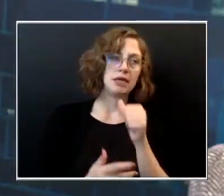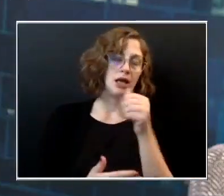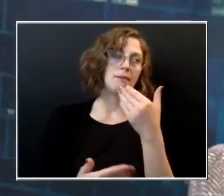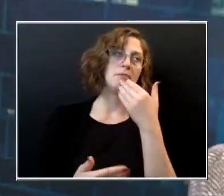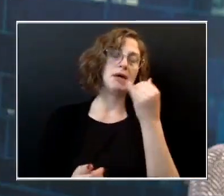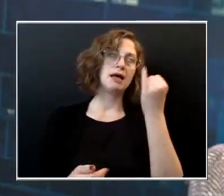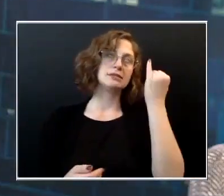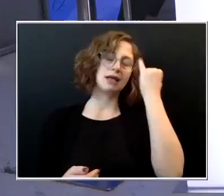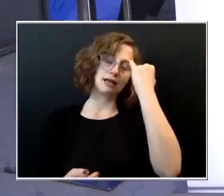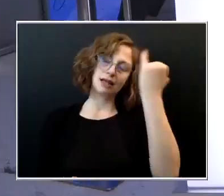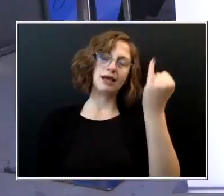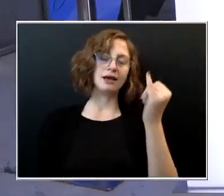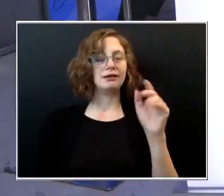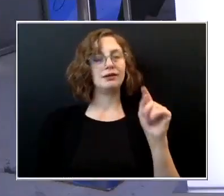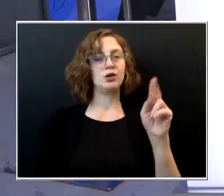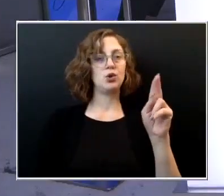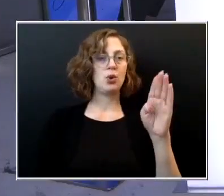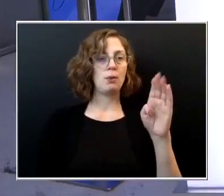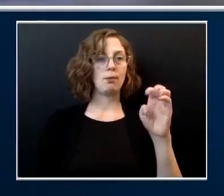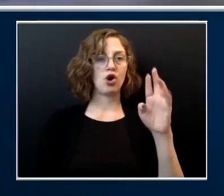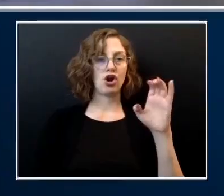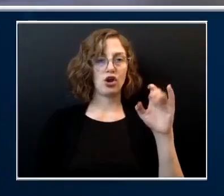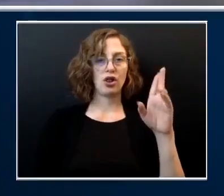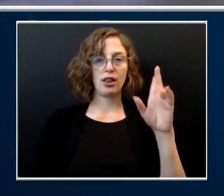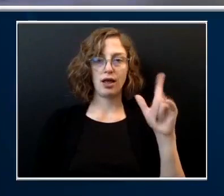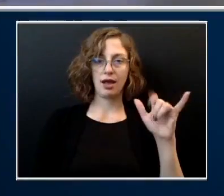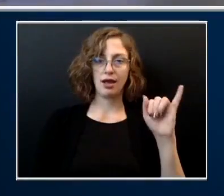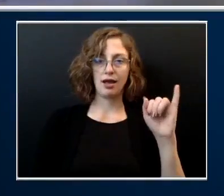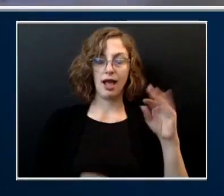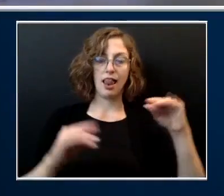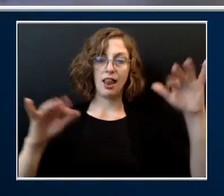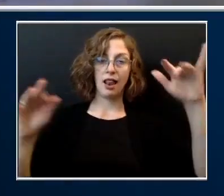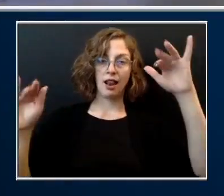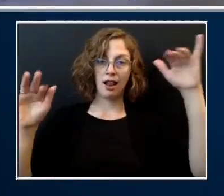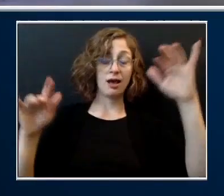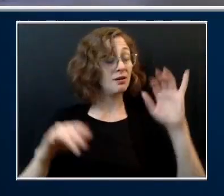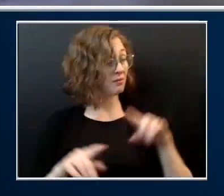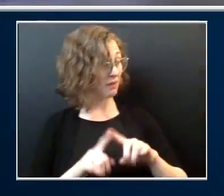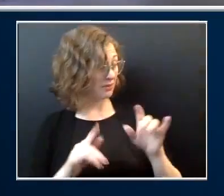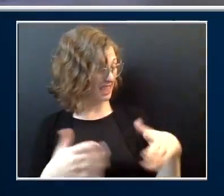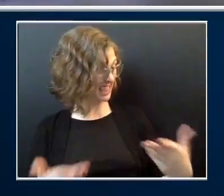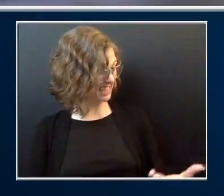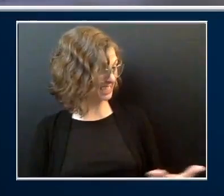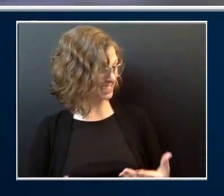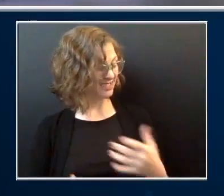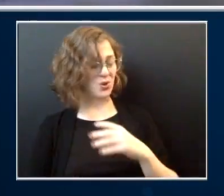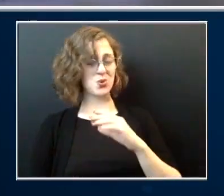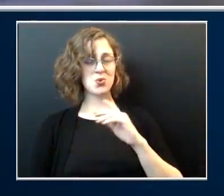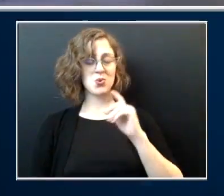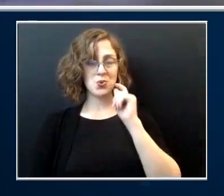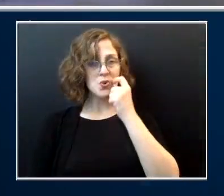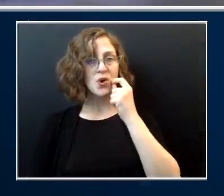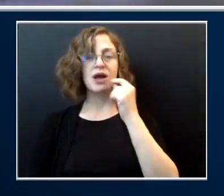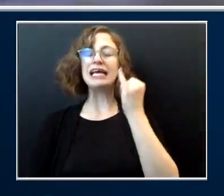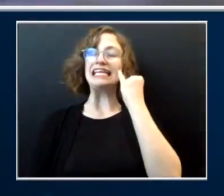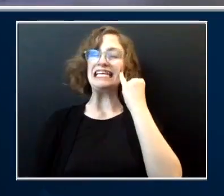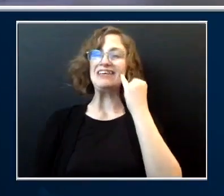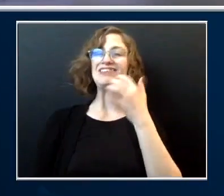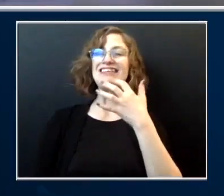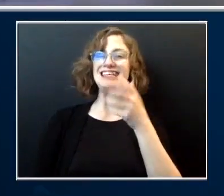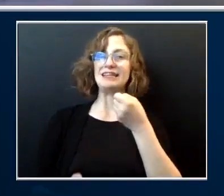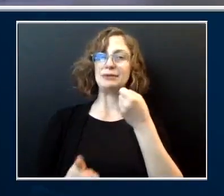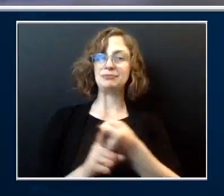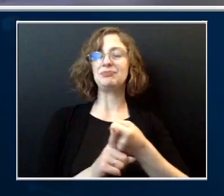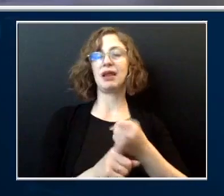this, that could be pretty cool, huh? All right, Jess. If heat affects metabolism, what about cold?